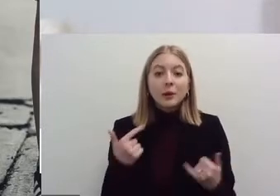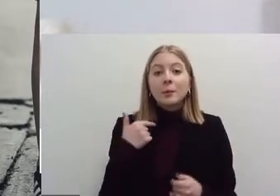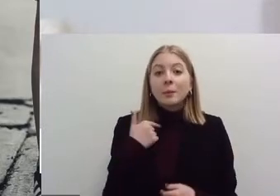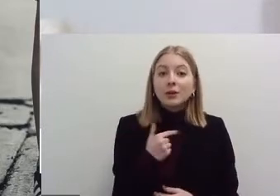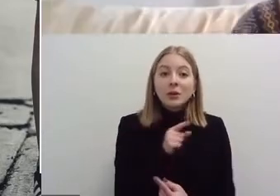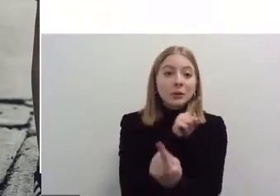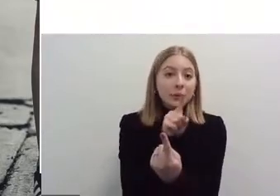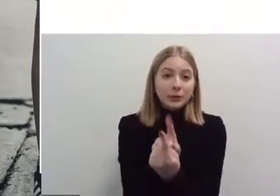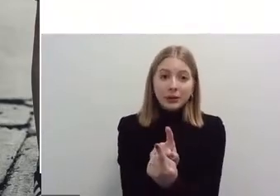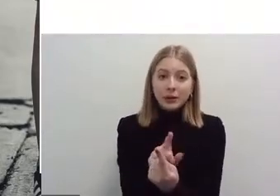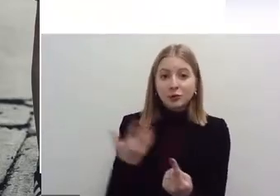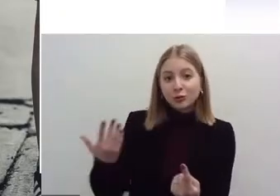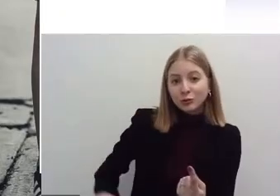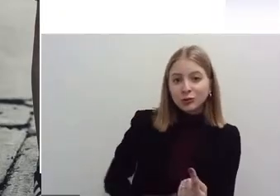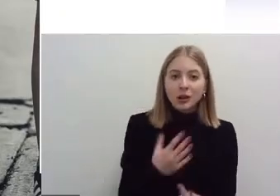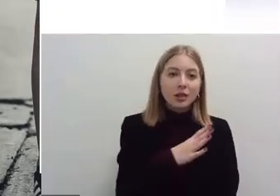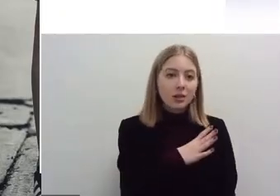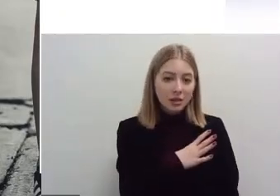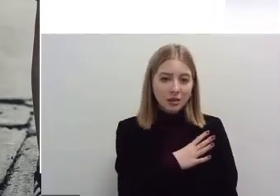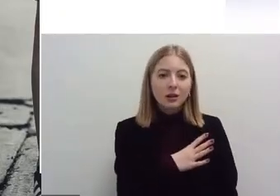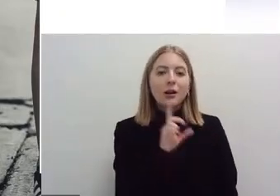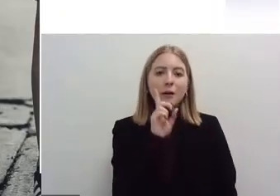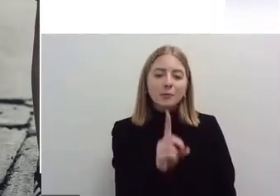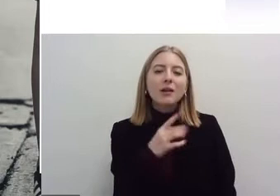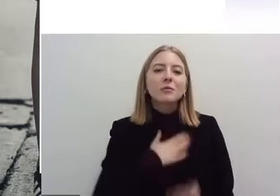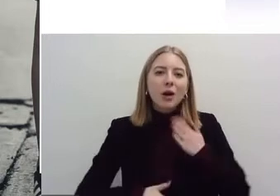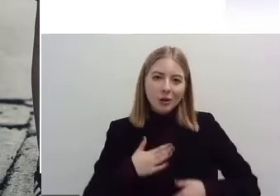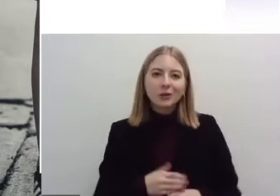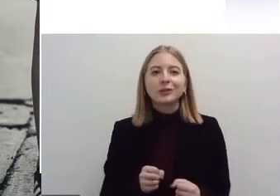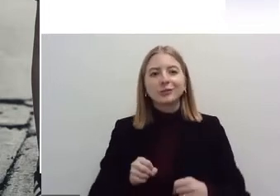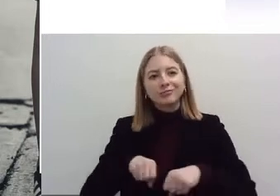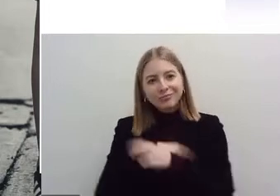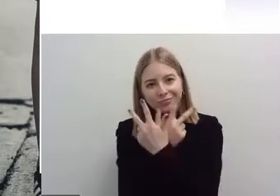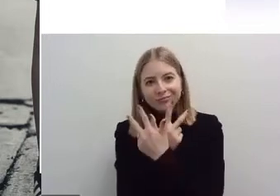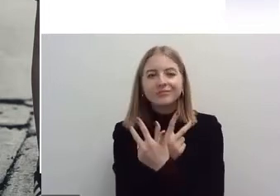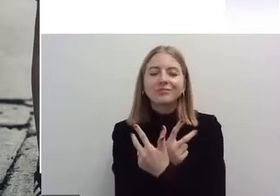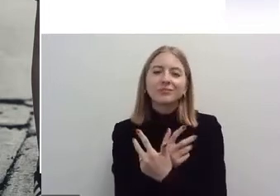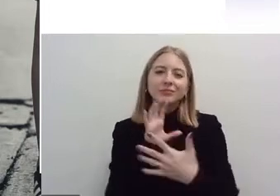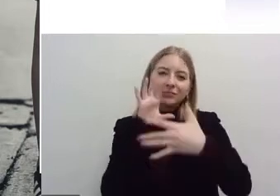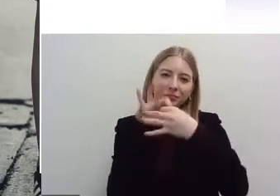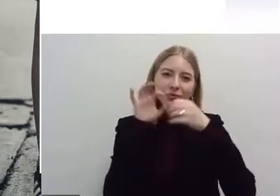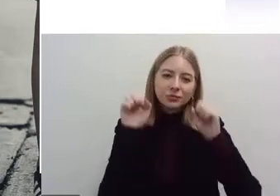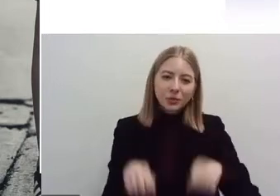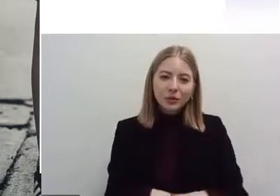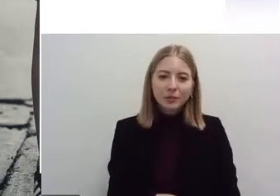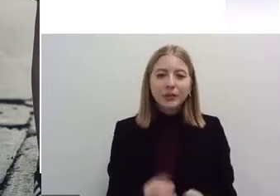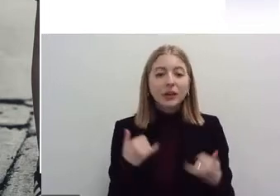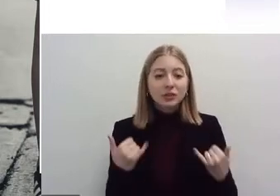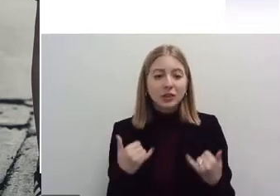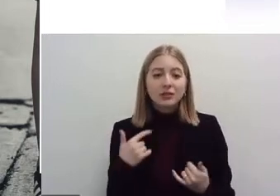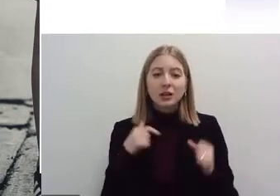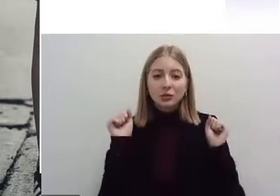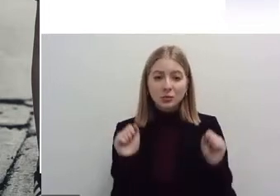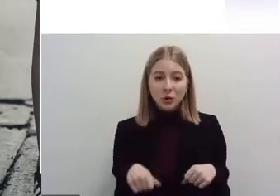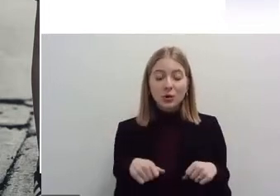to be able to say tell you a little bit about the Nordic project that we have been working on over the